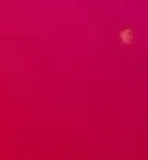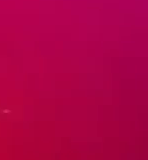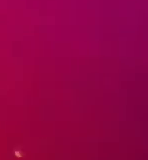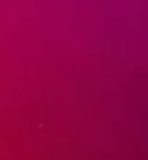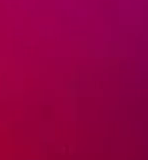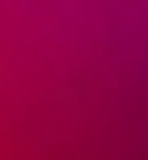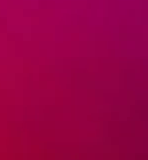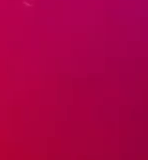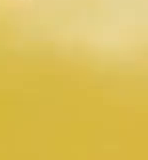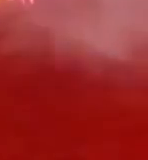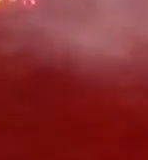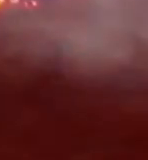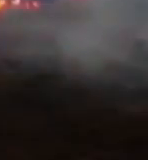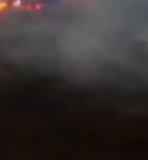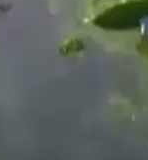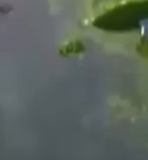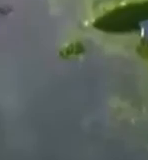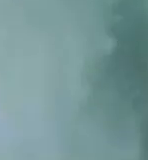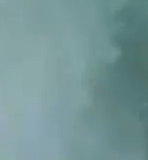What is climate change?